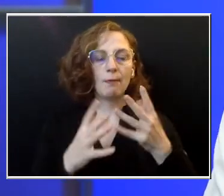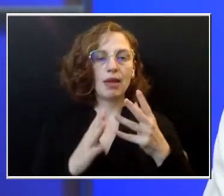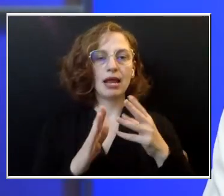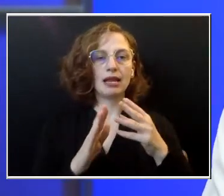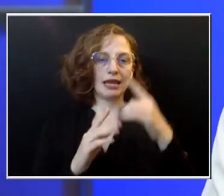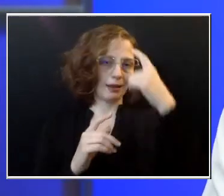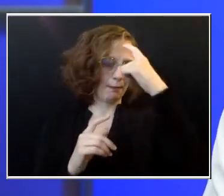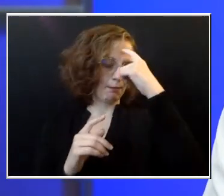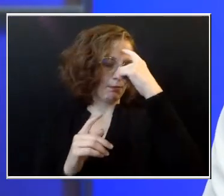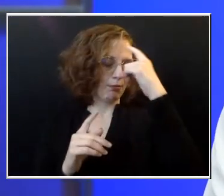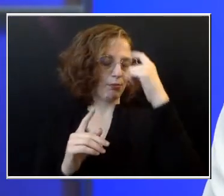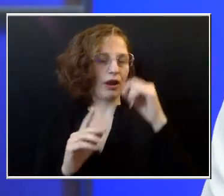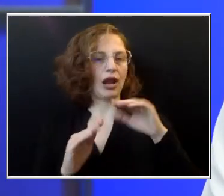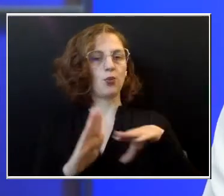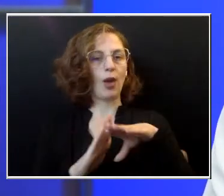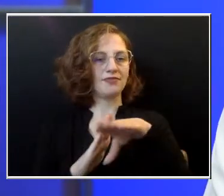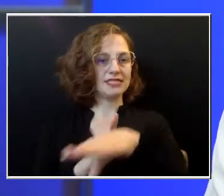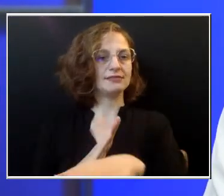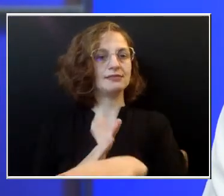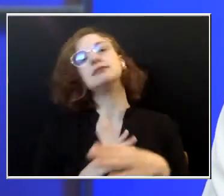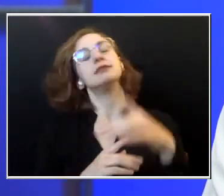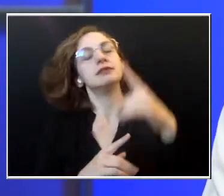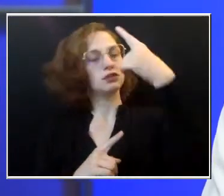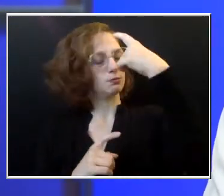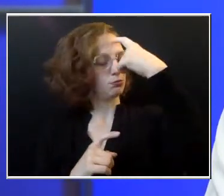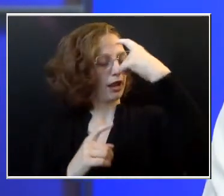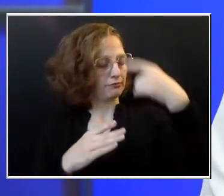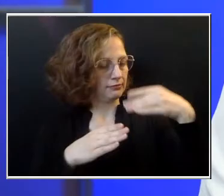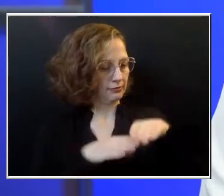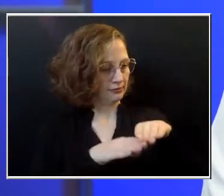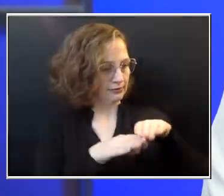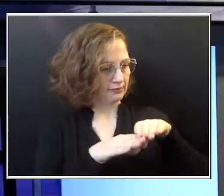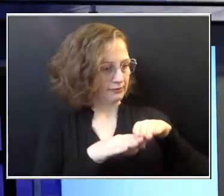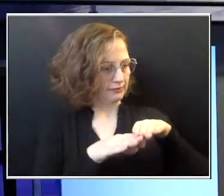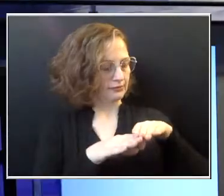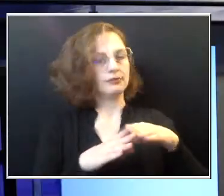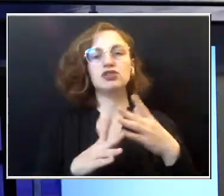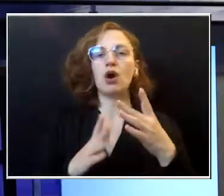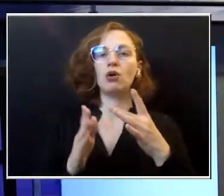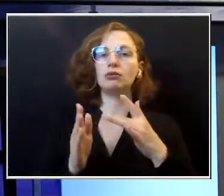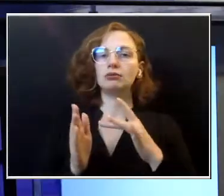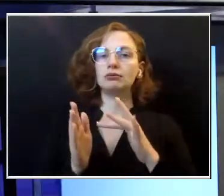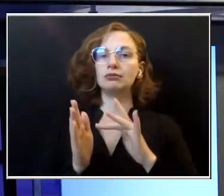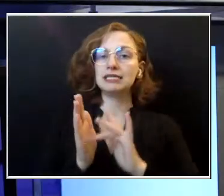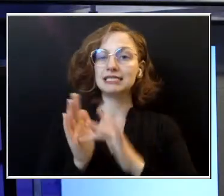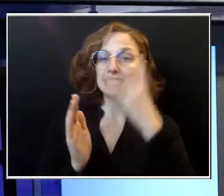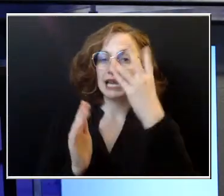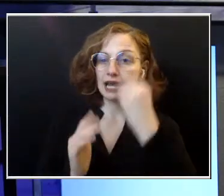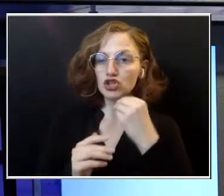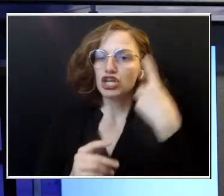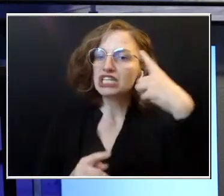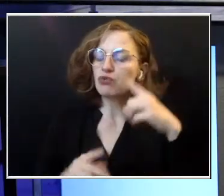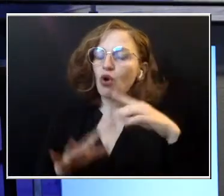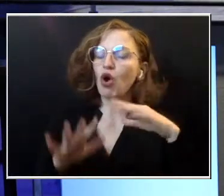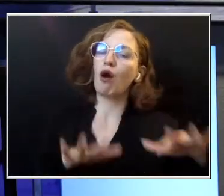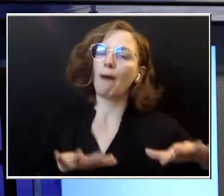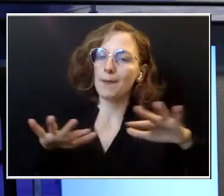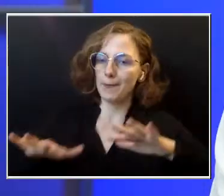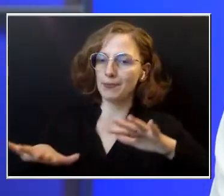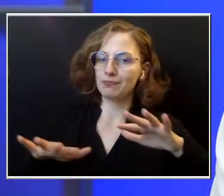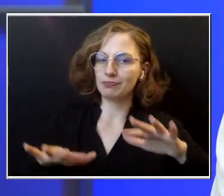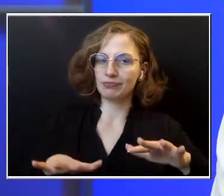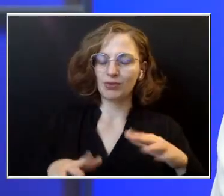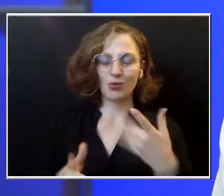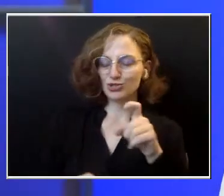is more for calmness to get through medically induced care. Which you would need in a child's case many times. But And then barbiturates or